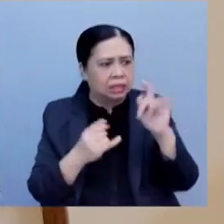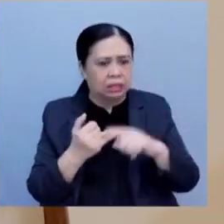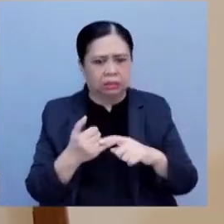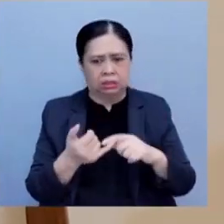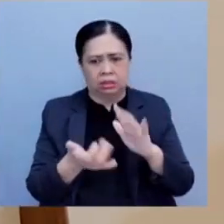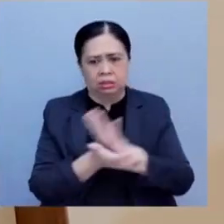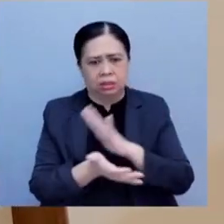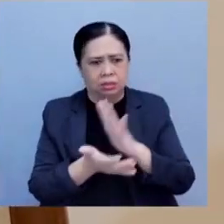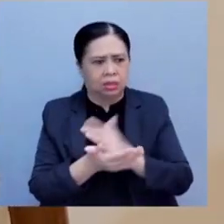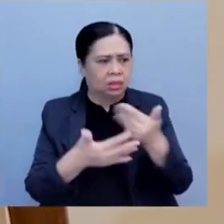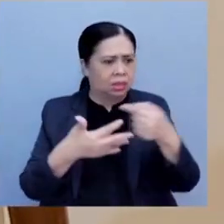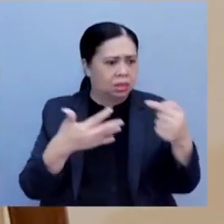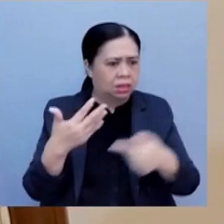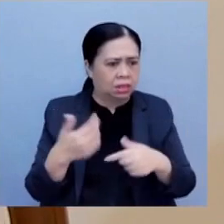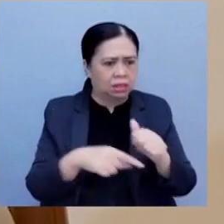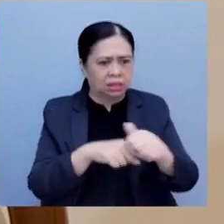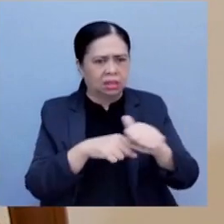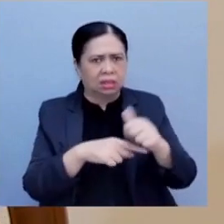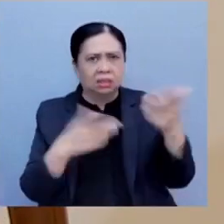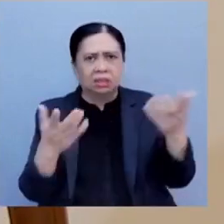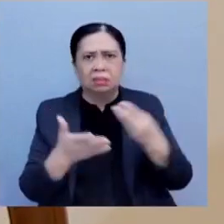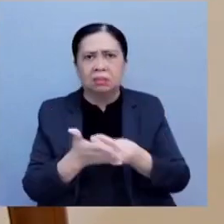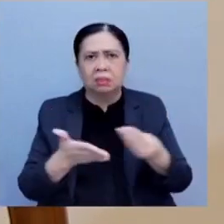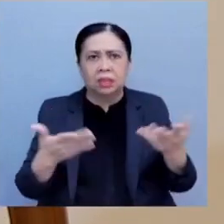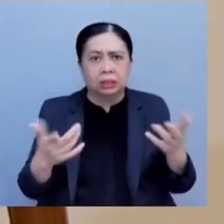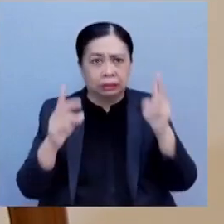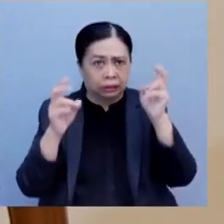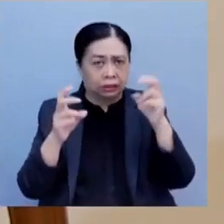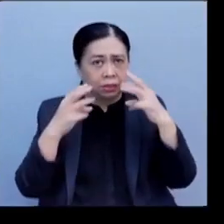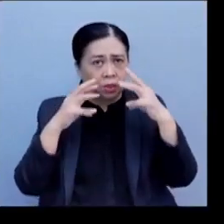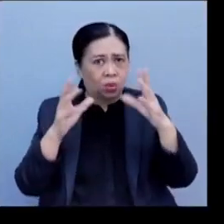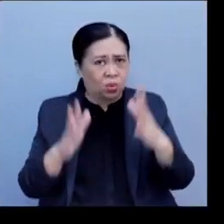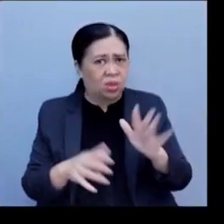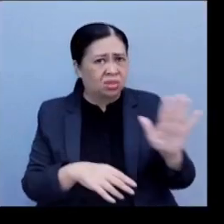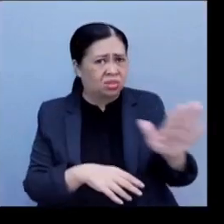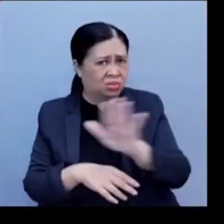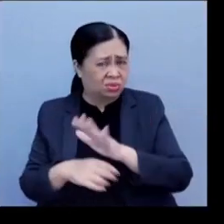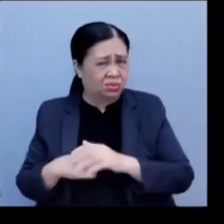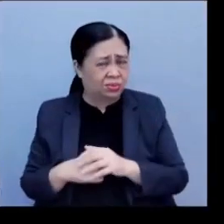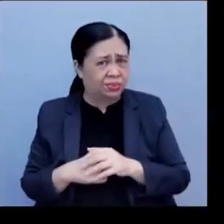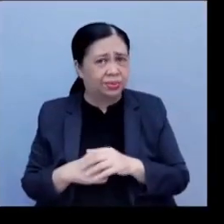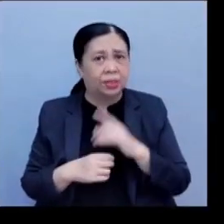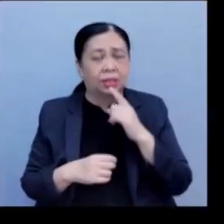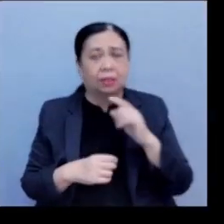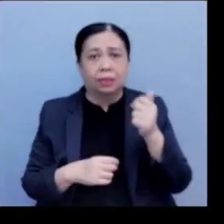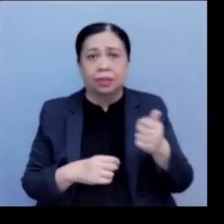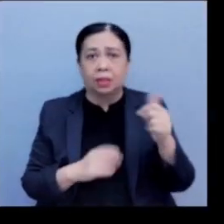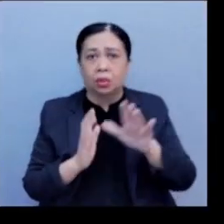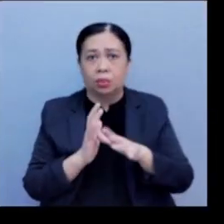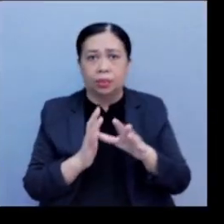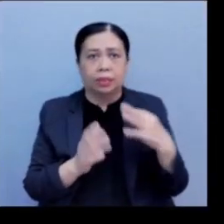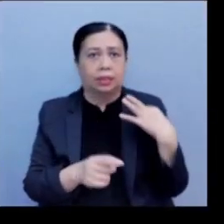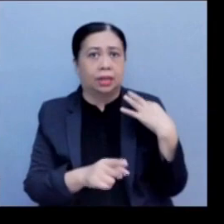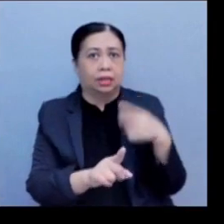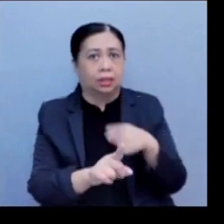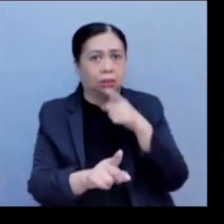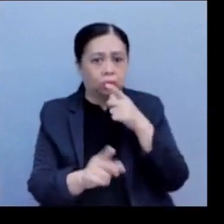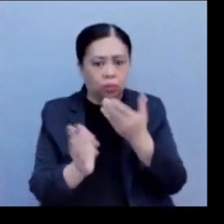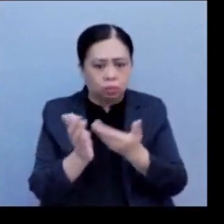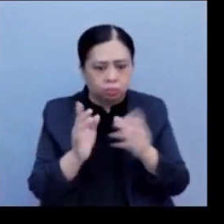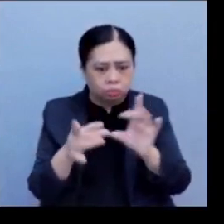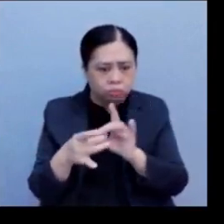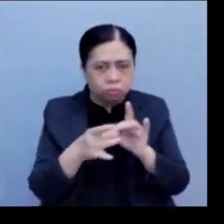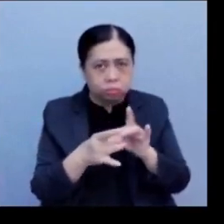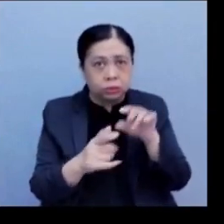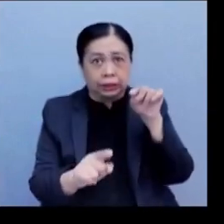mga ginagamit para i-train yung mga allegedly mga watchers daw pong iyan. The poll body says the candidate who will be proven to be behind